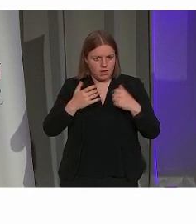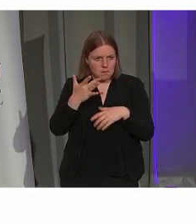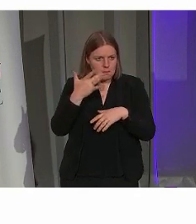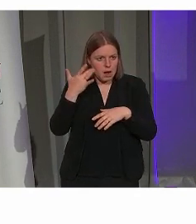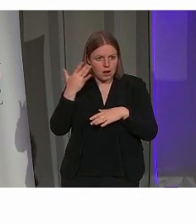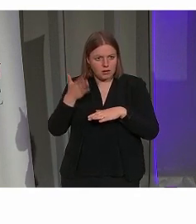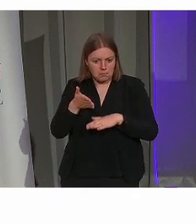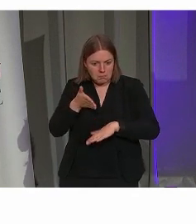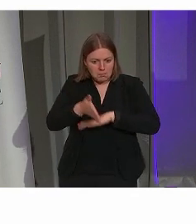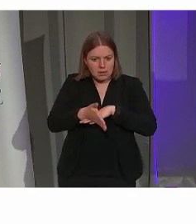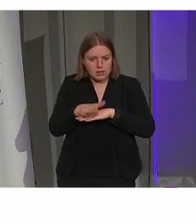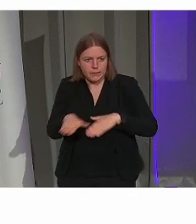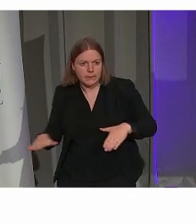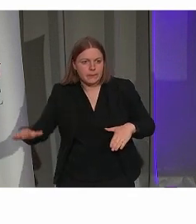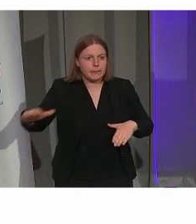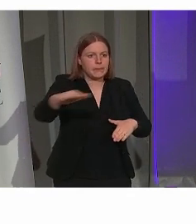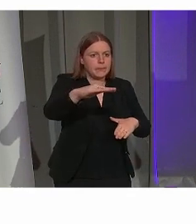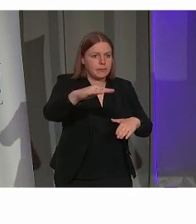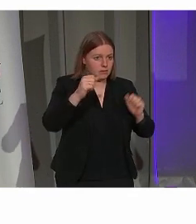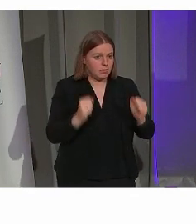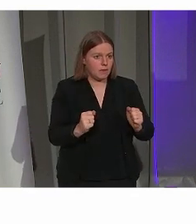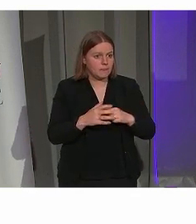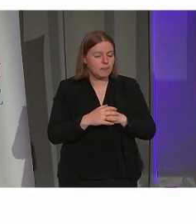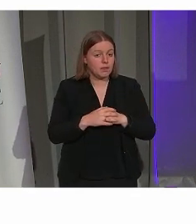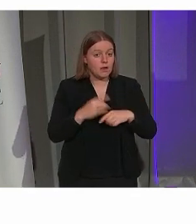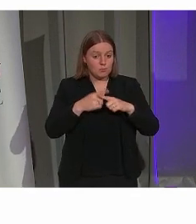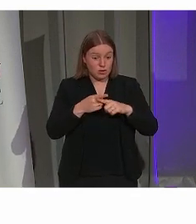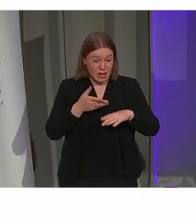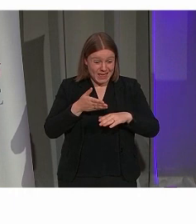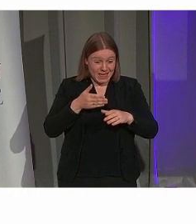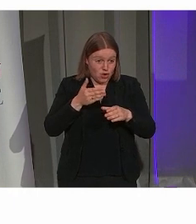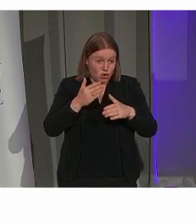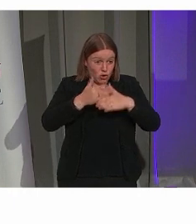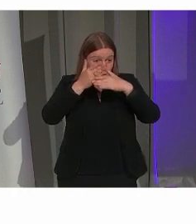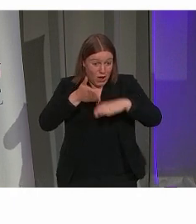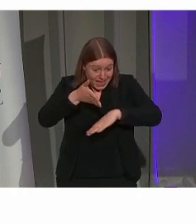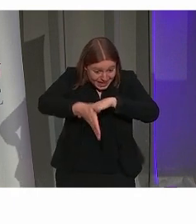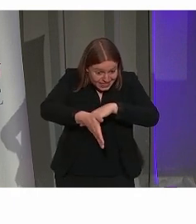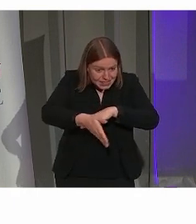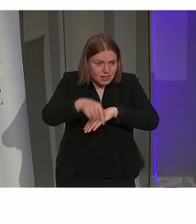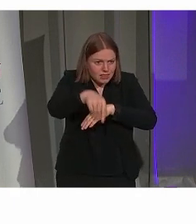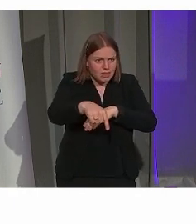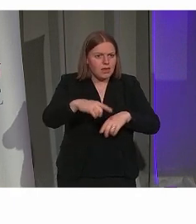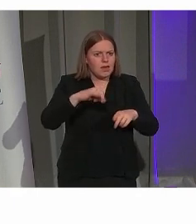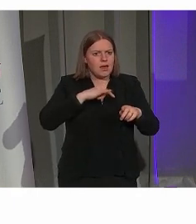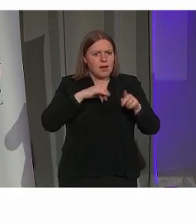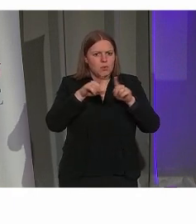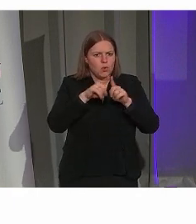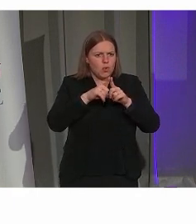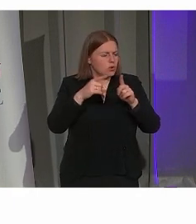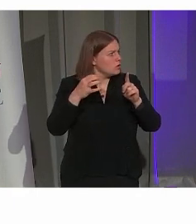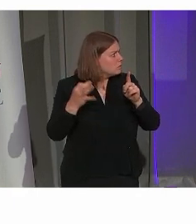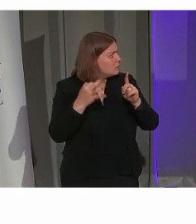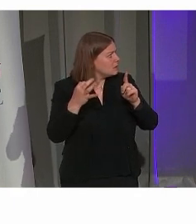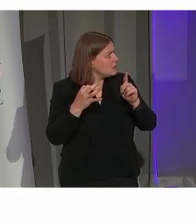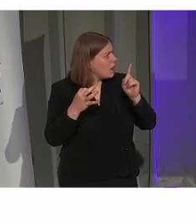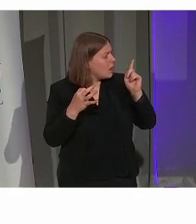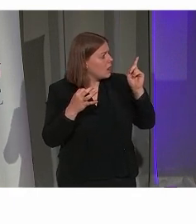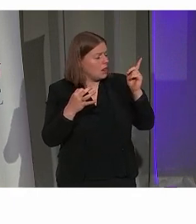accessible entrance. Internally, a new, finely crafted timber portico provides